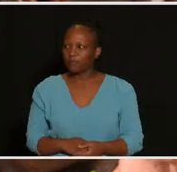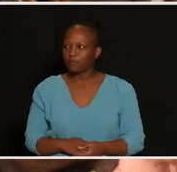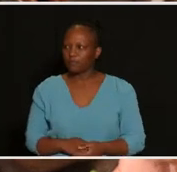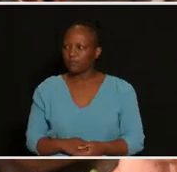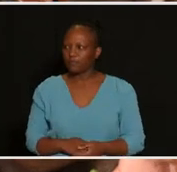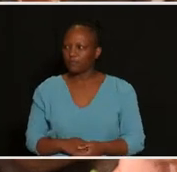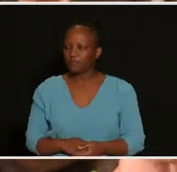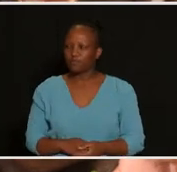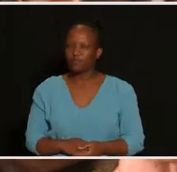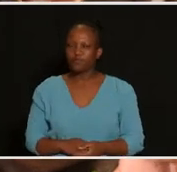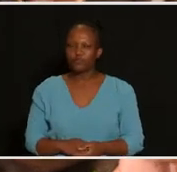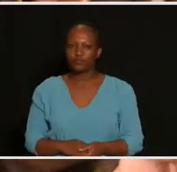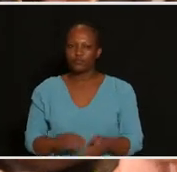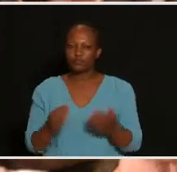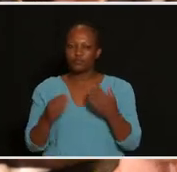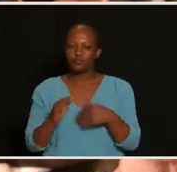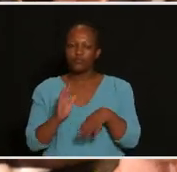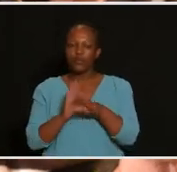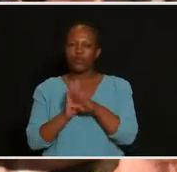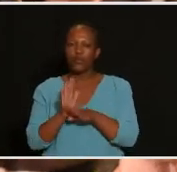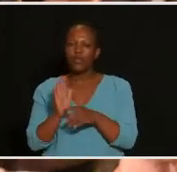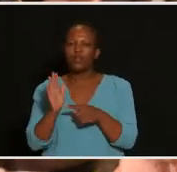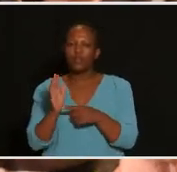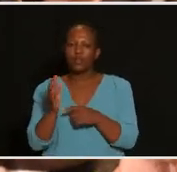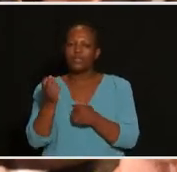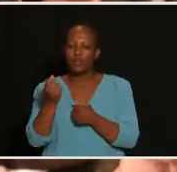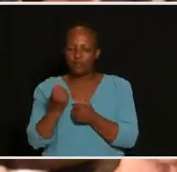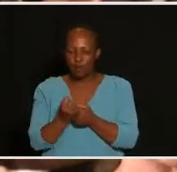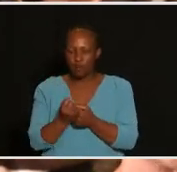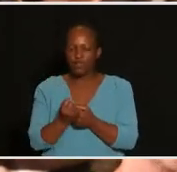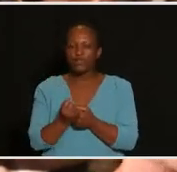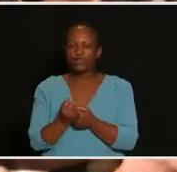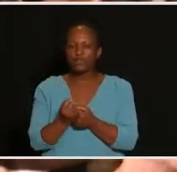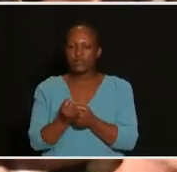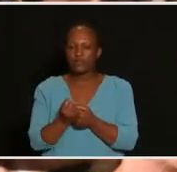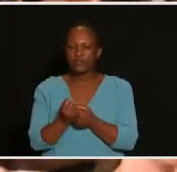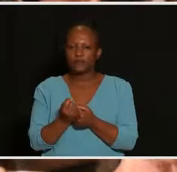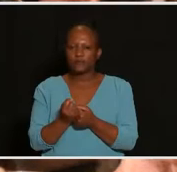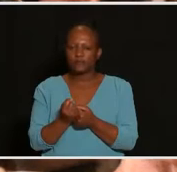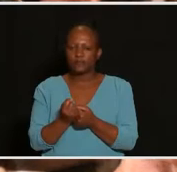go on to support the bill